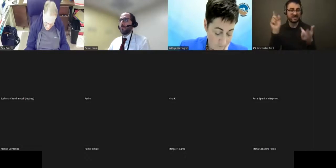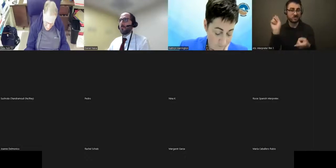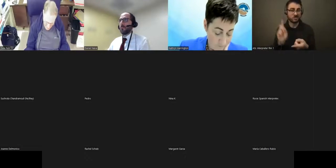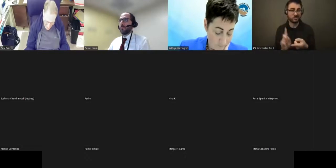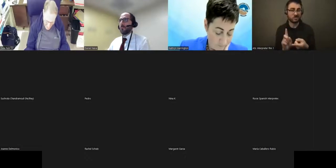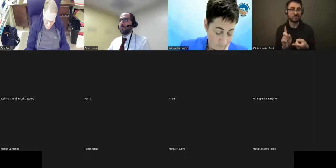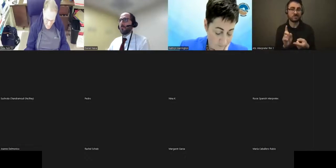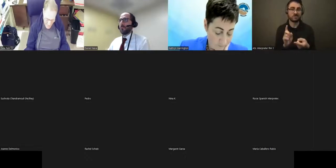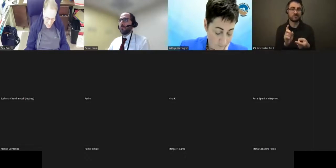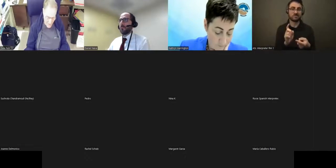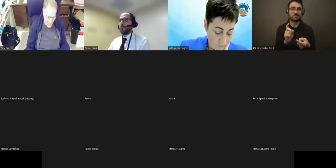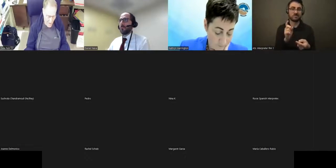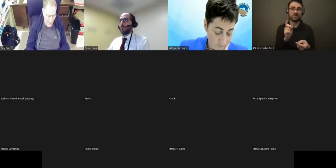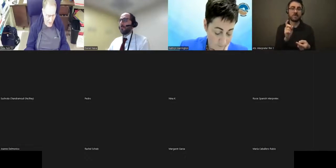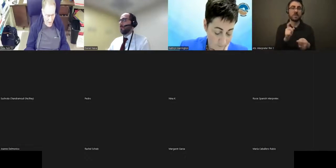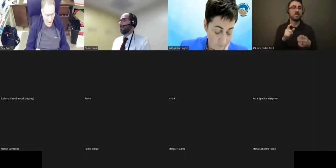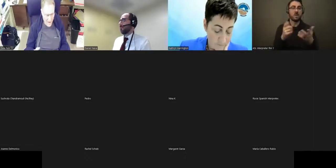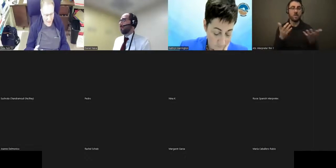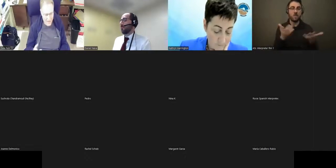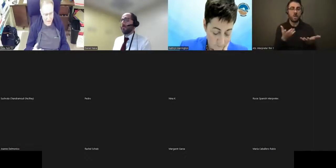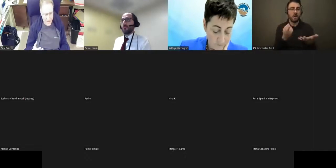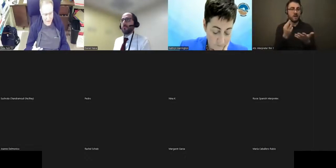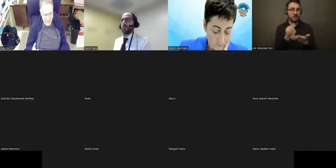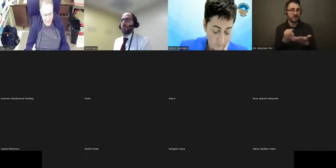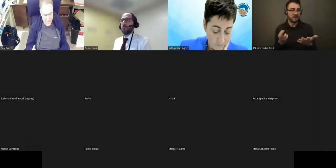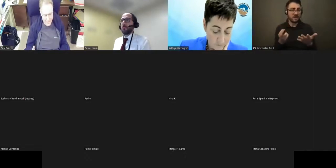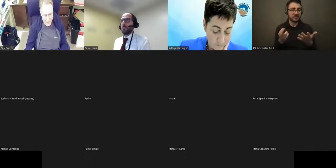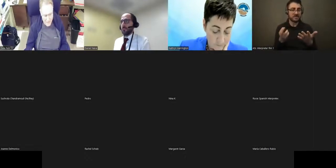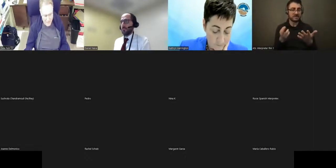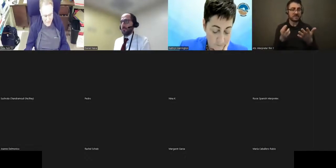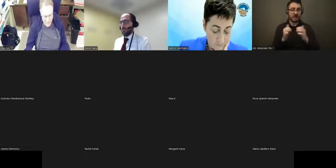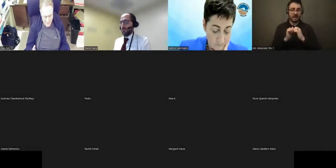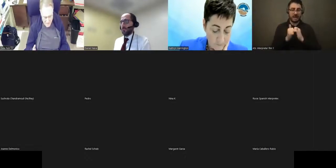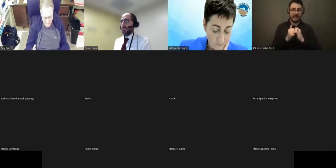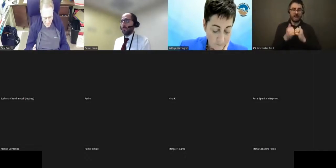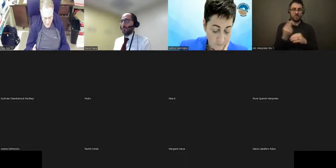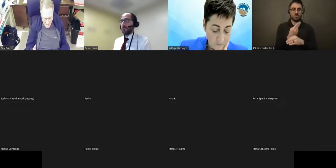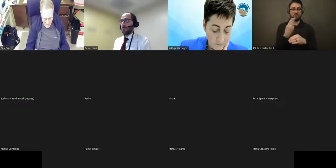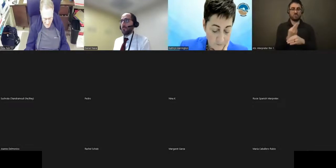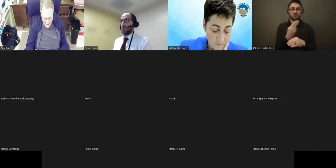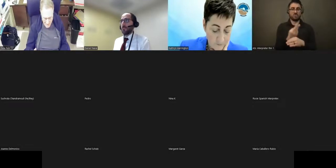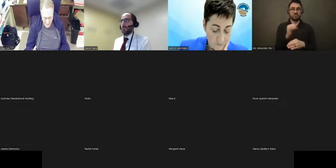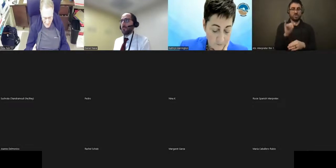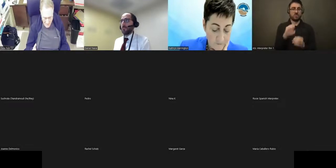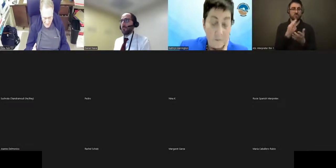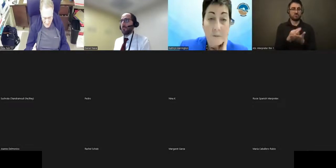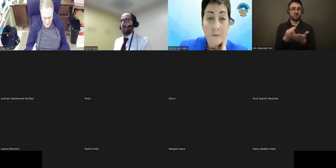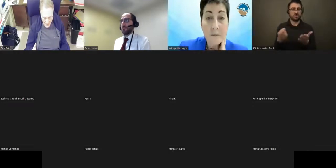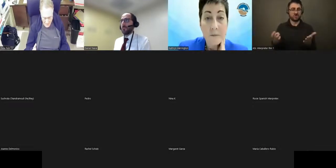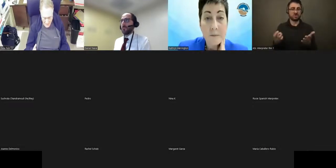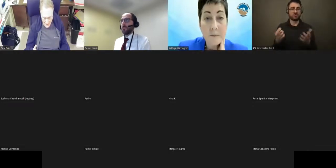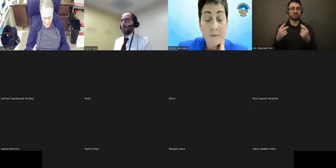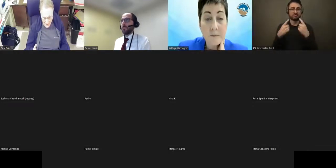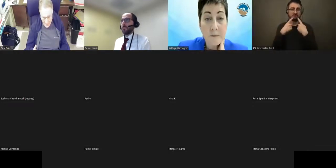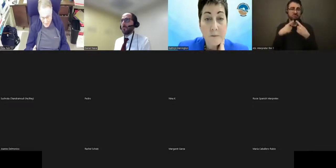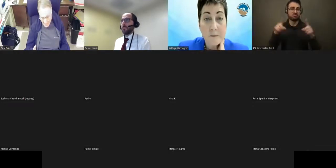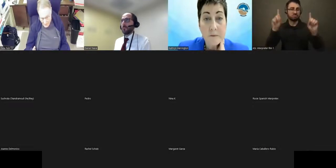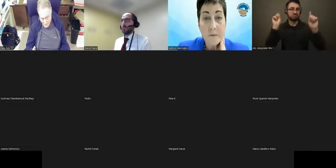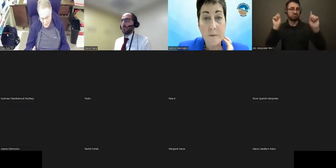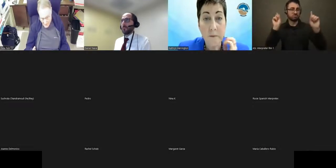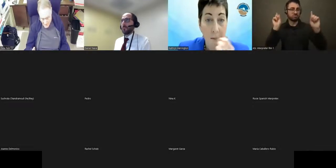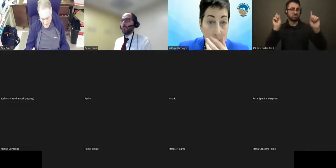getting more resources, but then how are you going to use those resources to accomplish